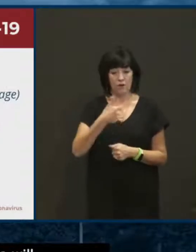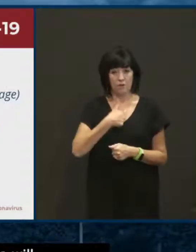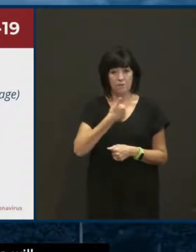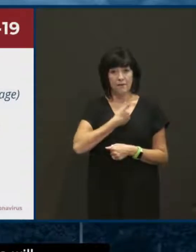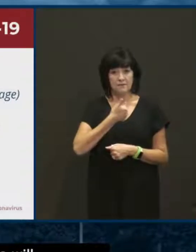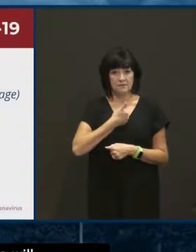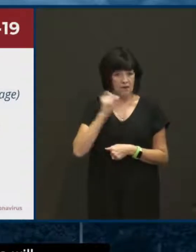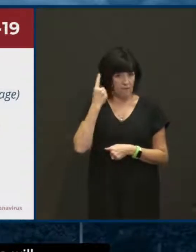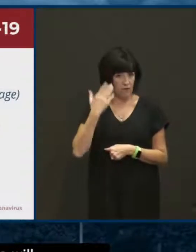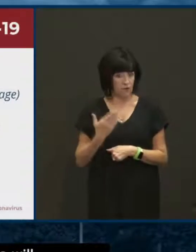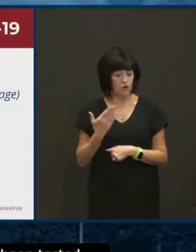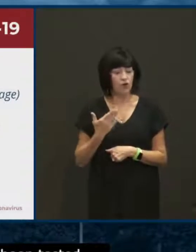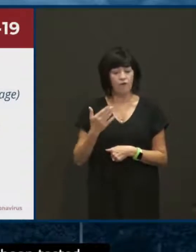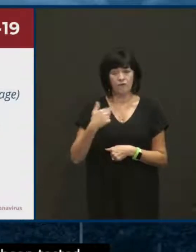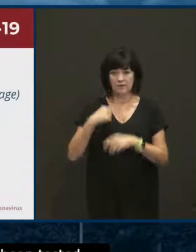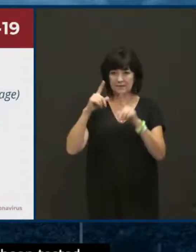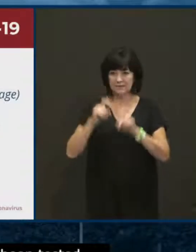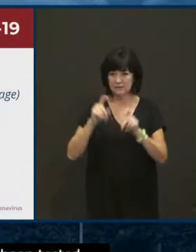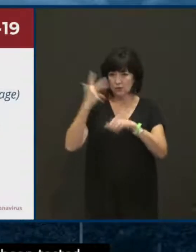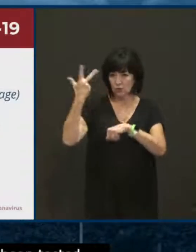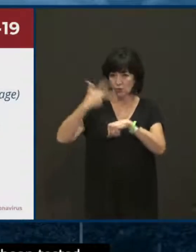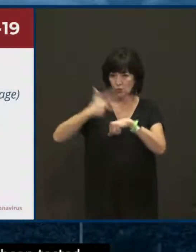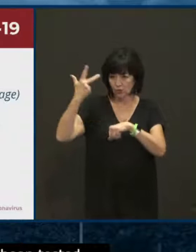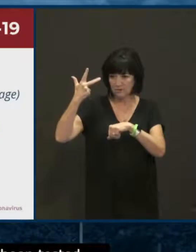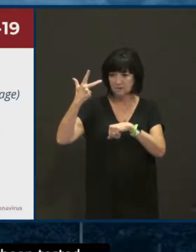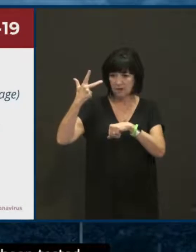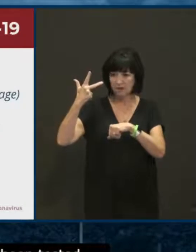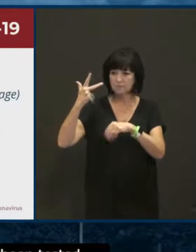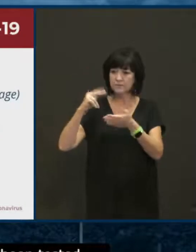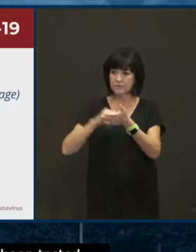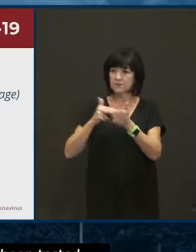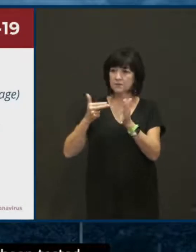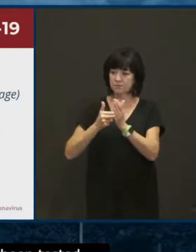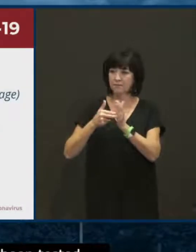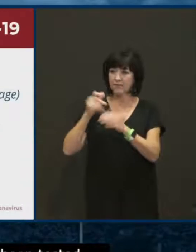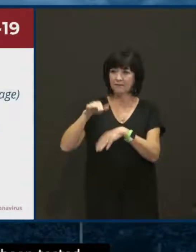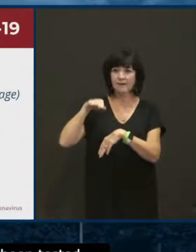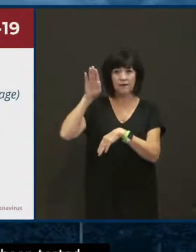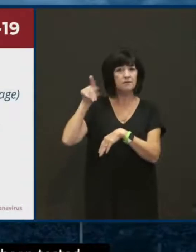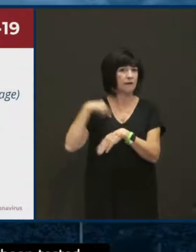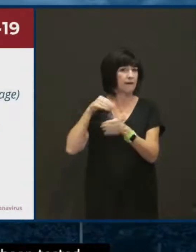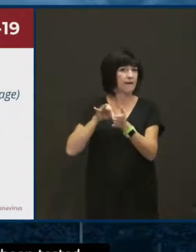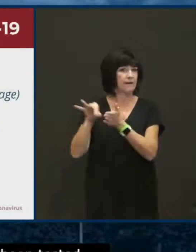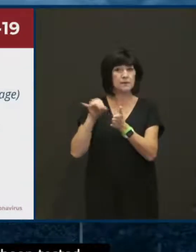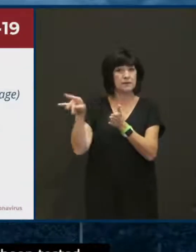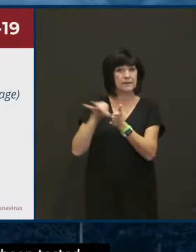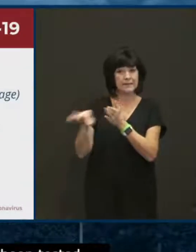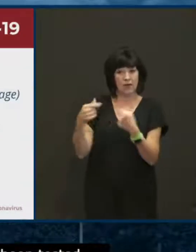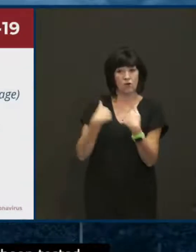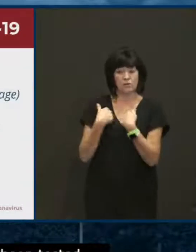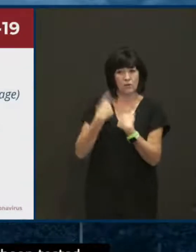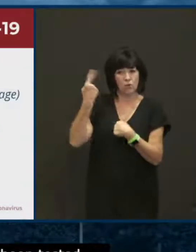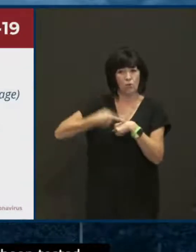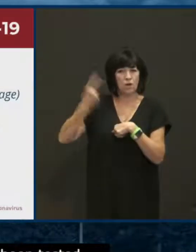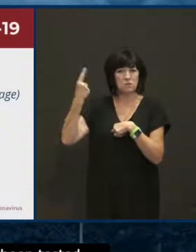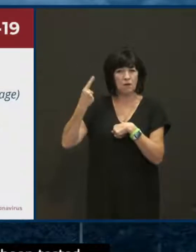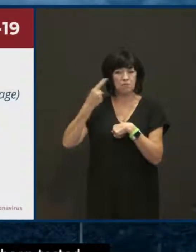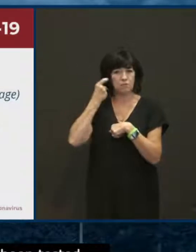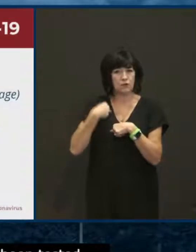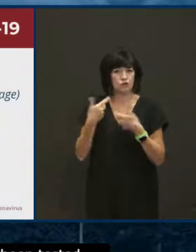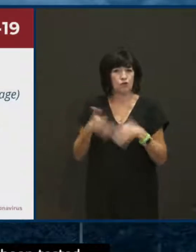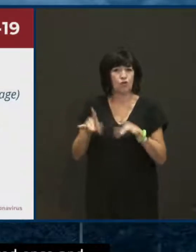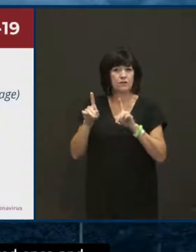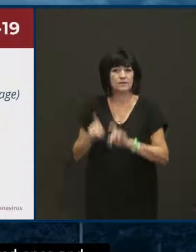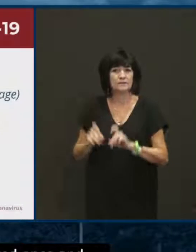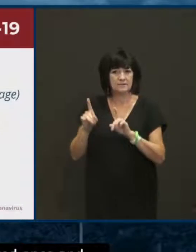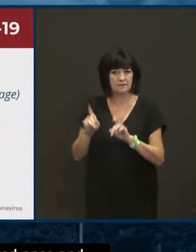times. I would only, in the top calculation, be counted once, and then in the bottom calculation, I would be